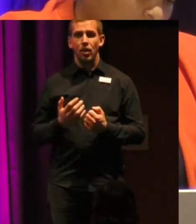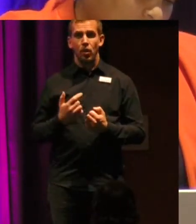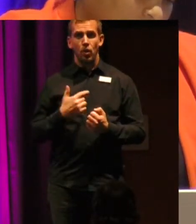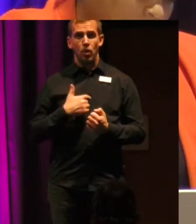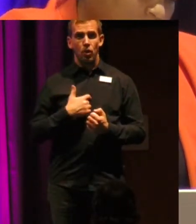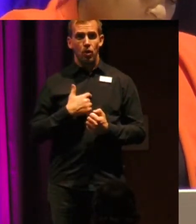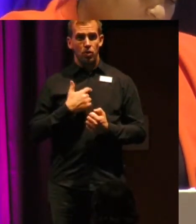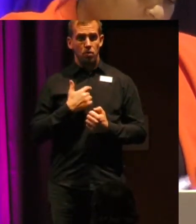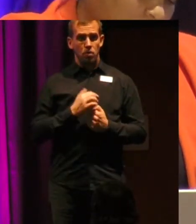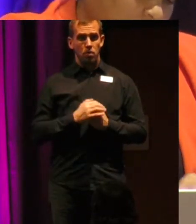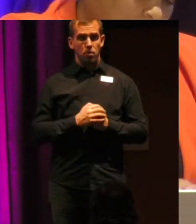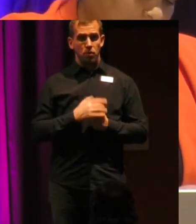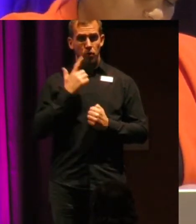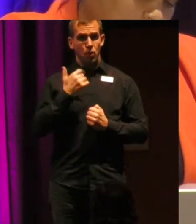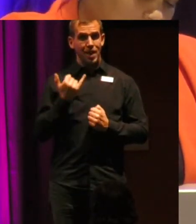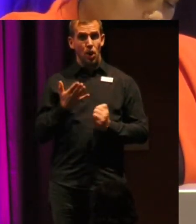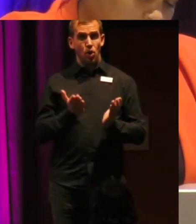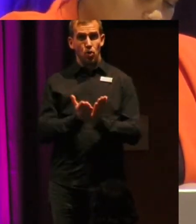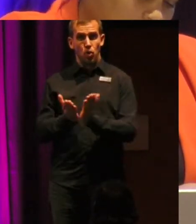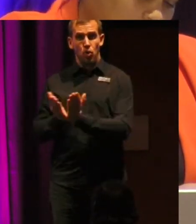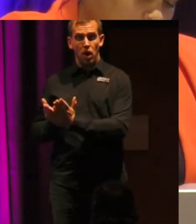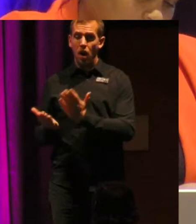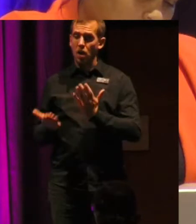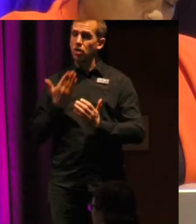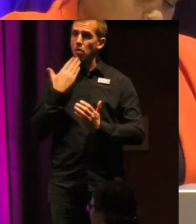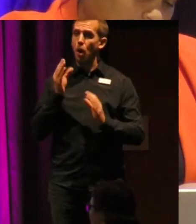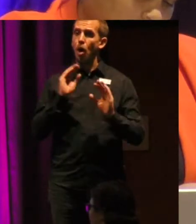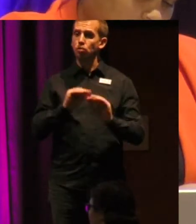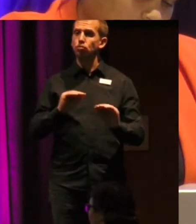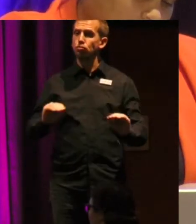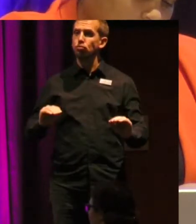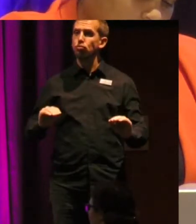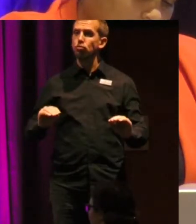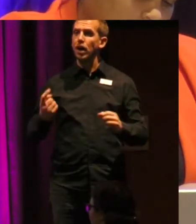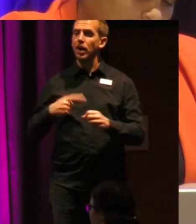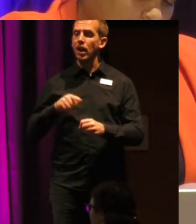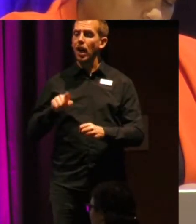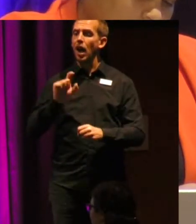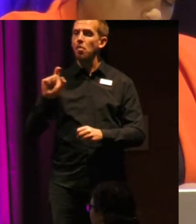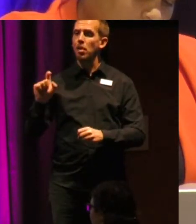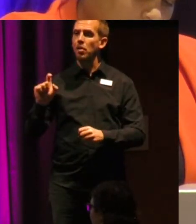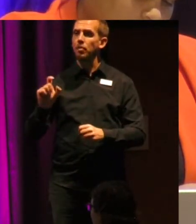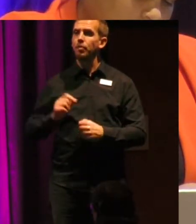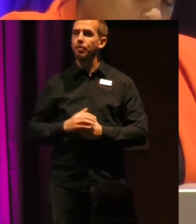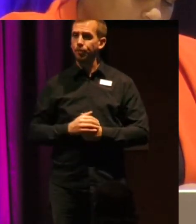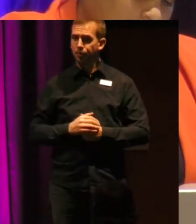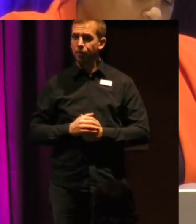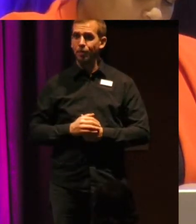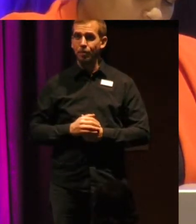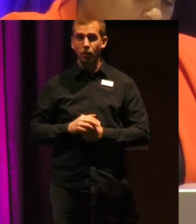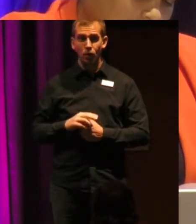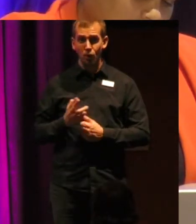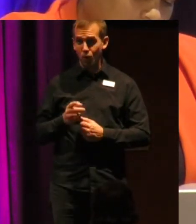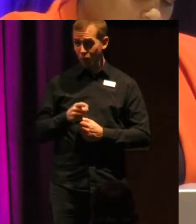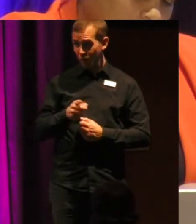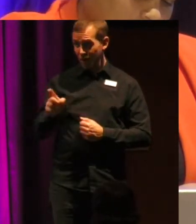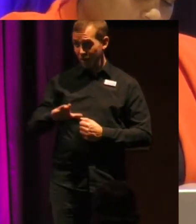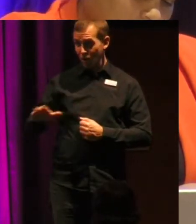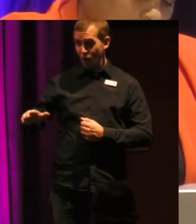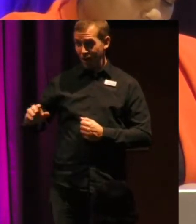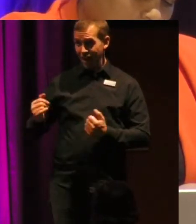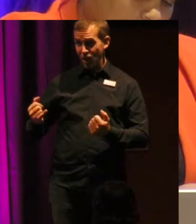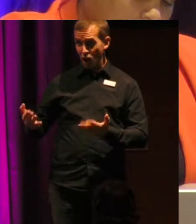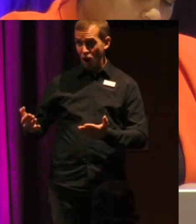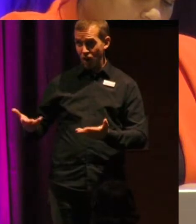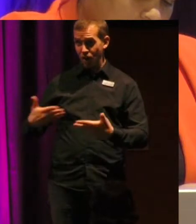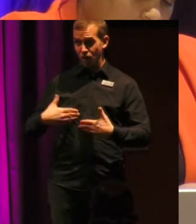good education at schools. You are having a totally different education than I had.